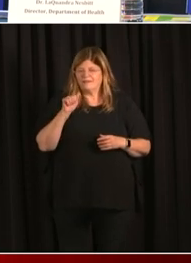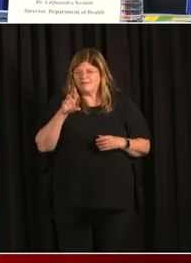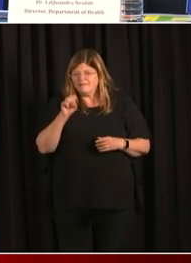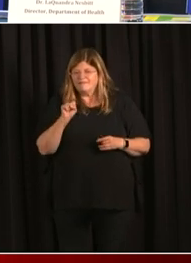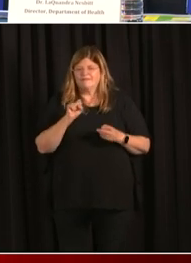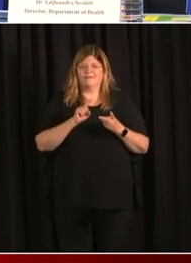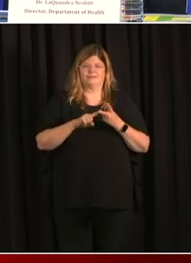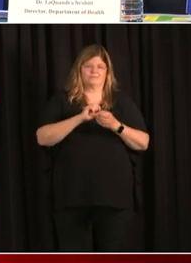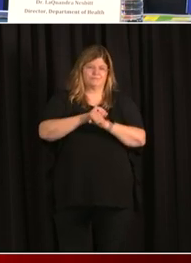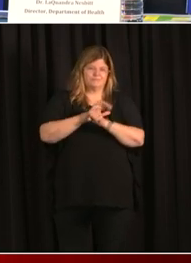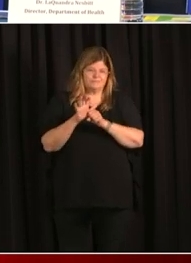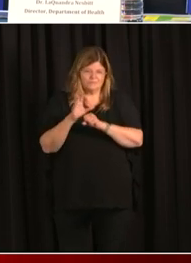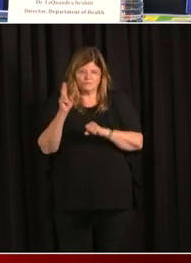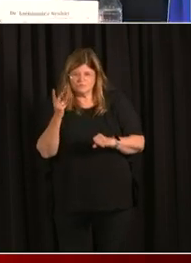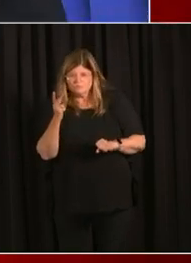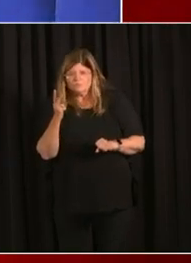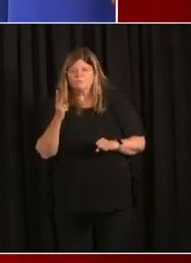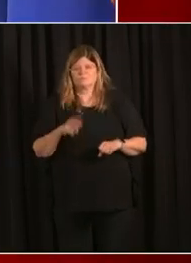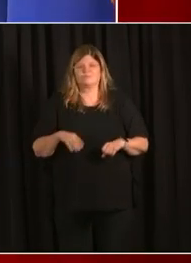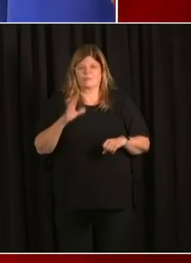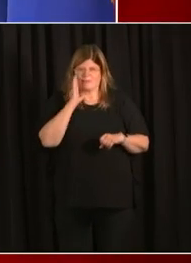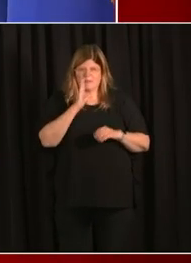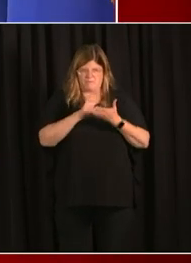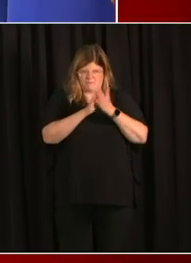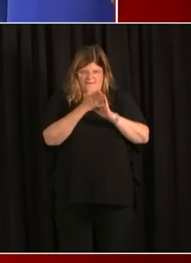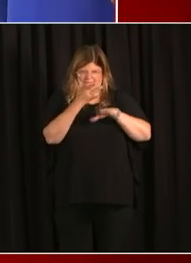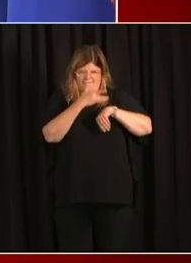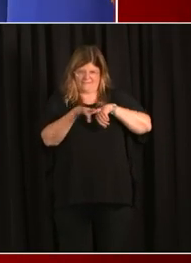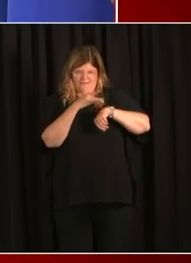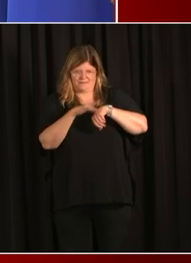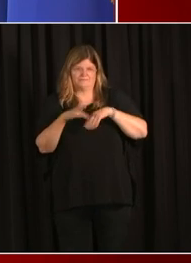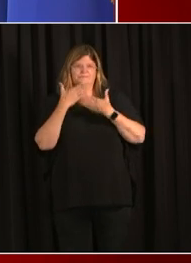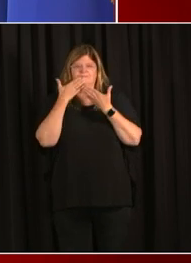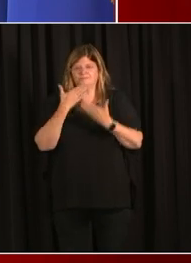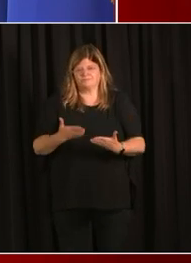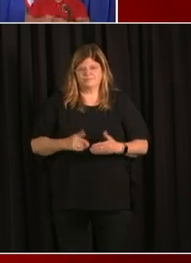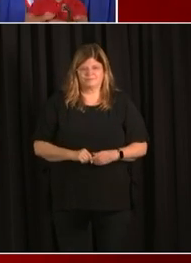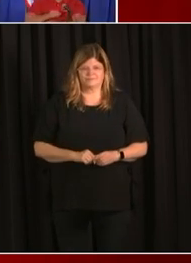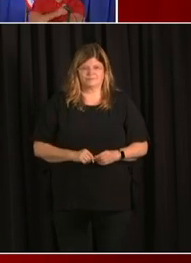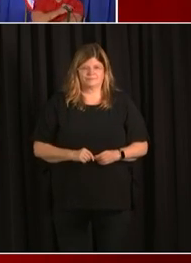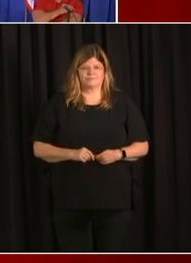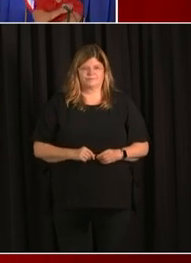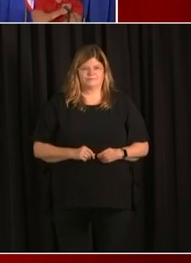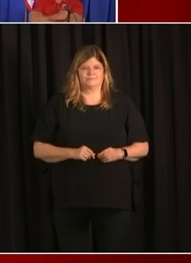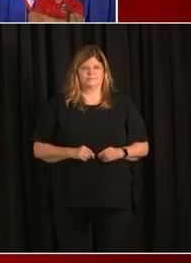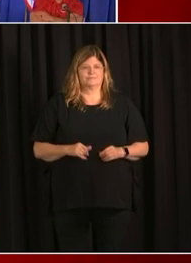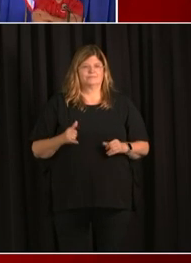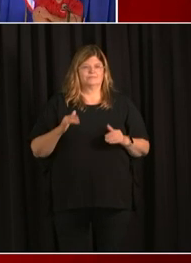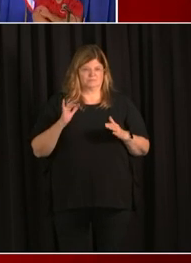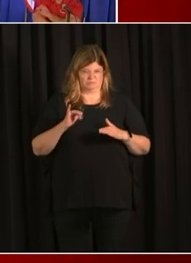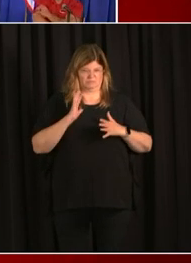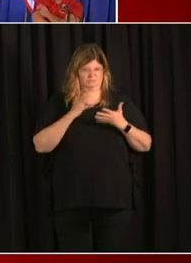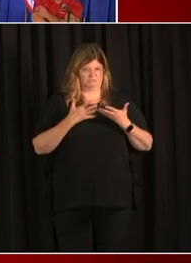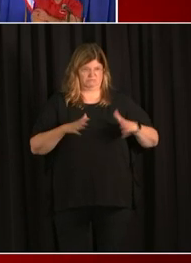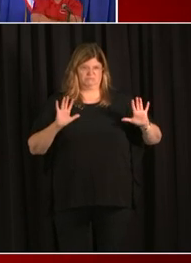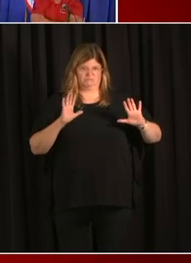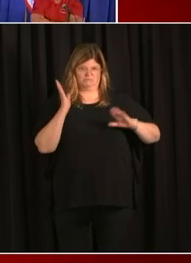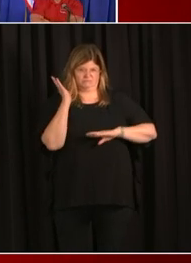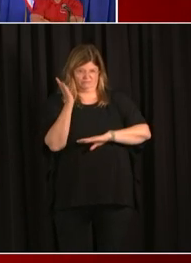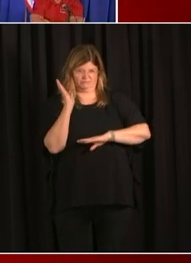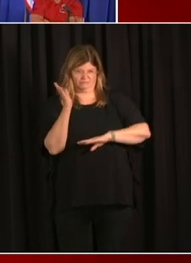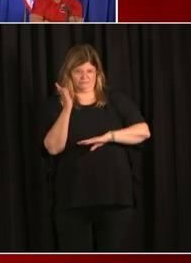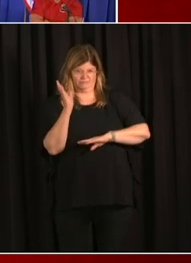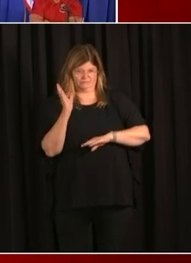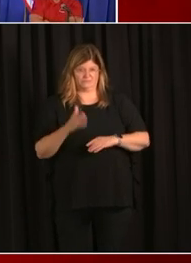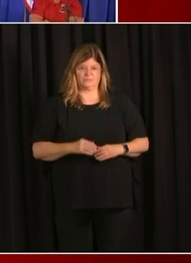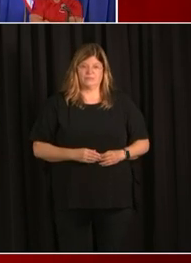available. Thank you. Thank you. So with that, that concludes our part of the presentation, and we're